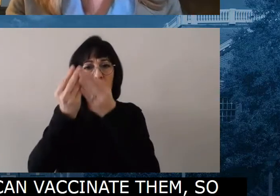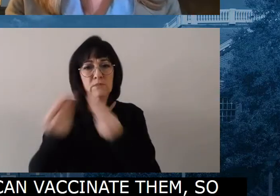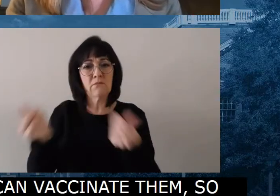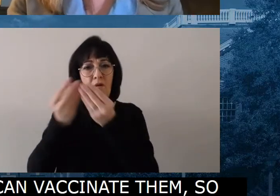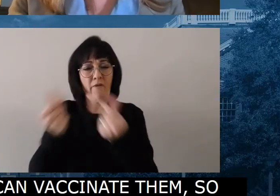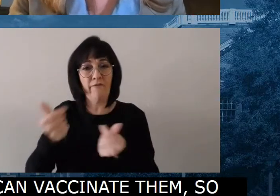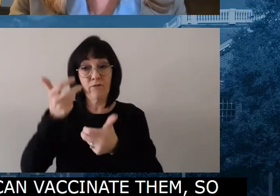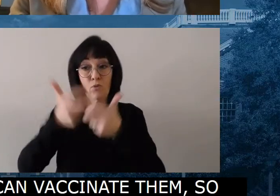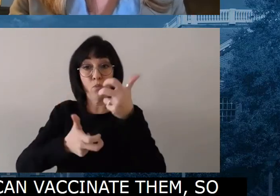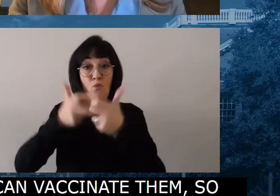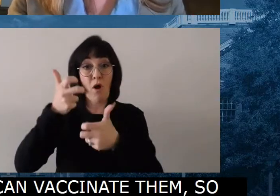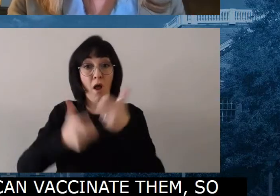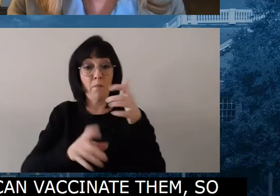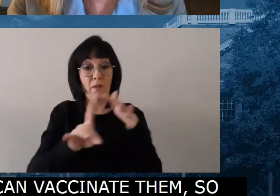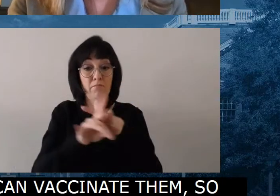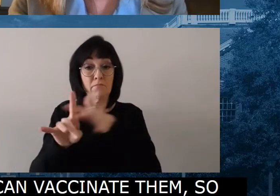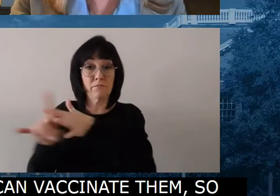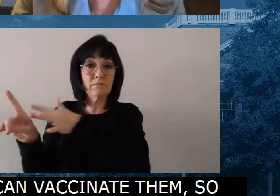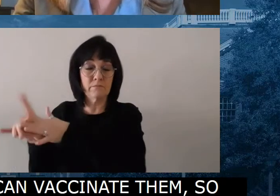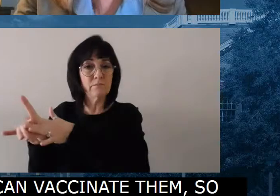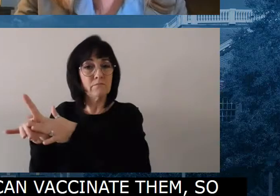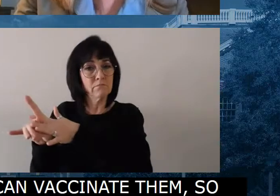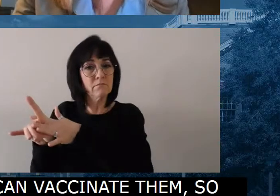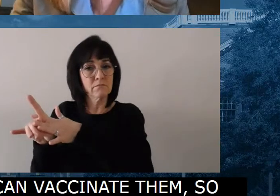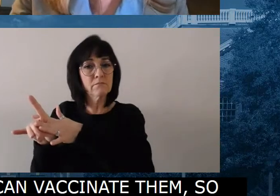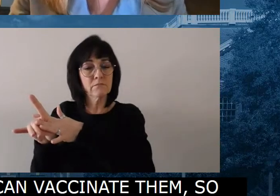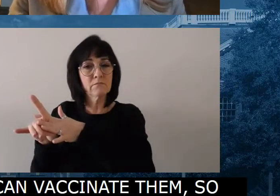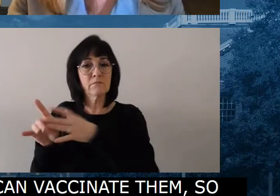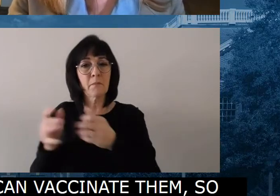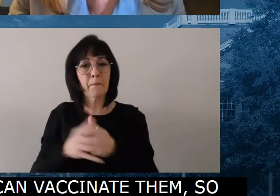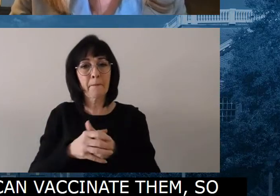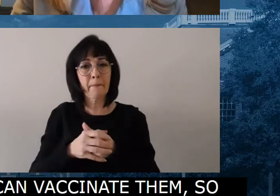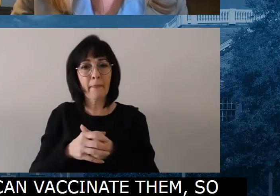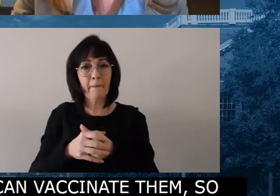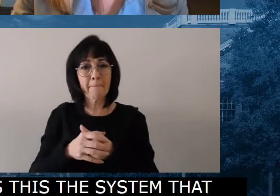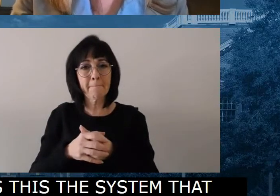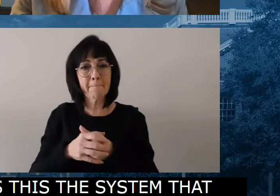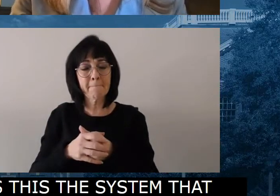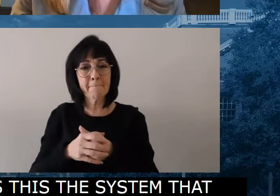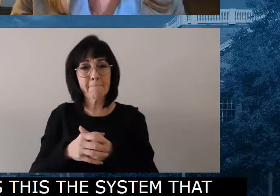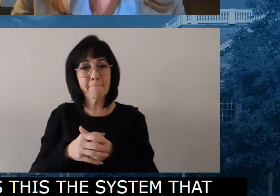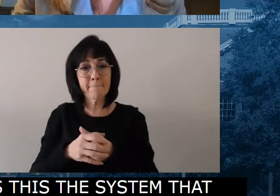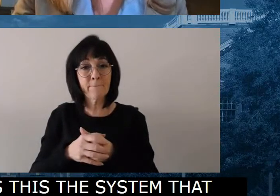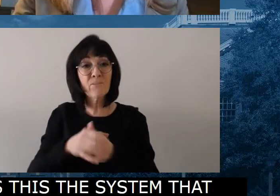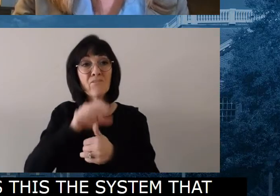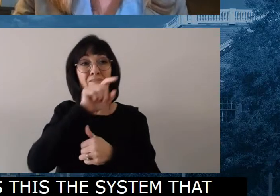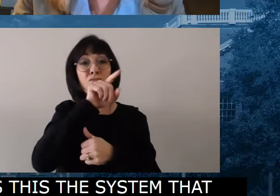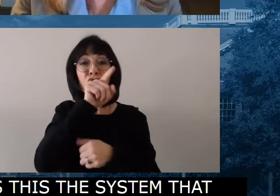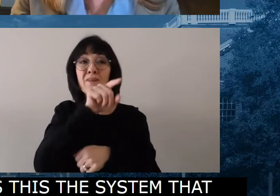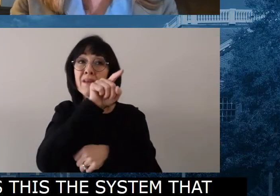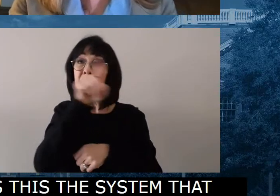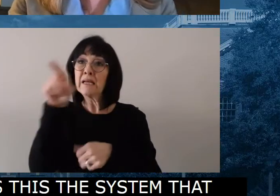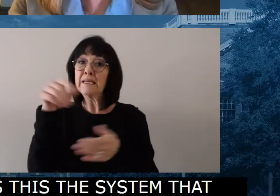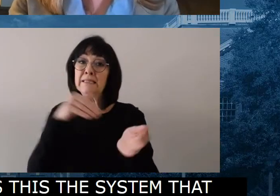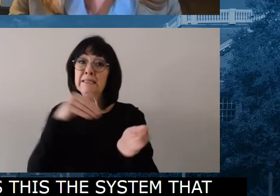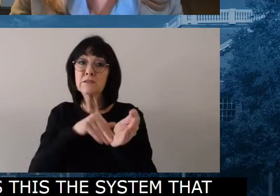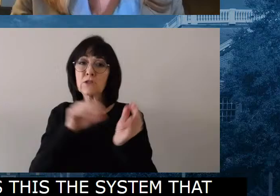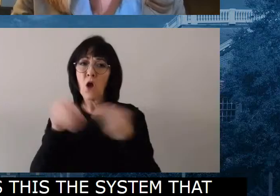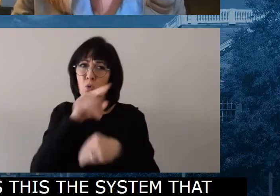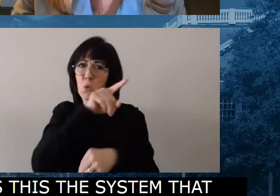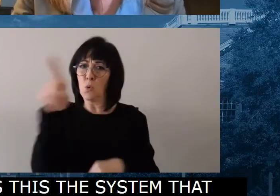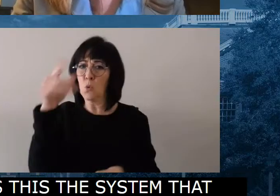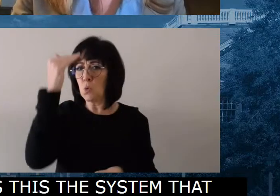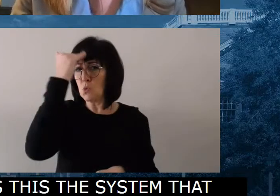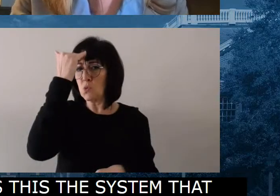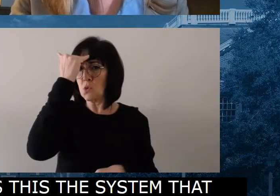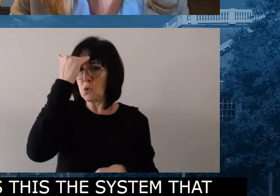saying, we really feel like health providers are best to know who should be prioritized and who should be